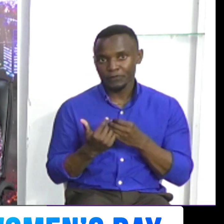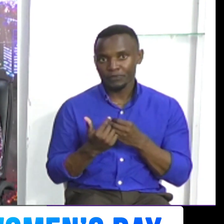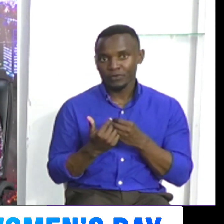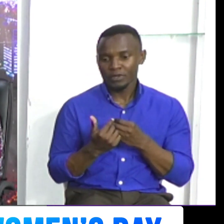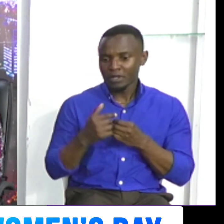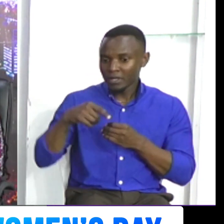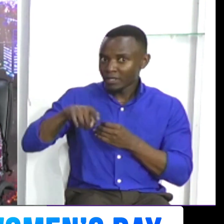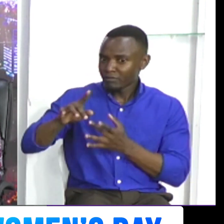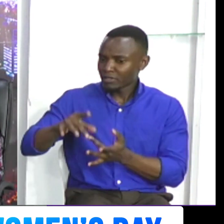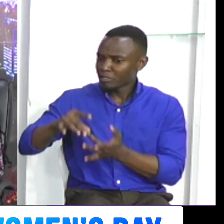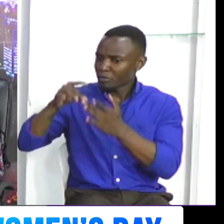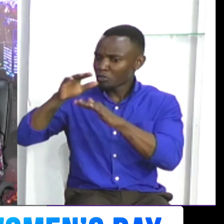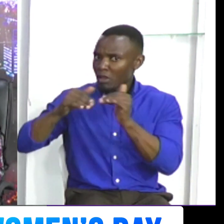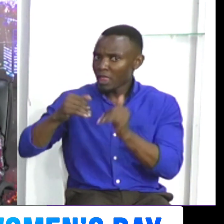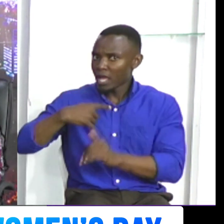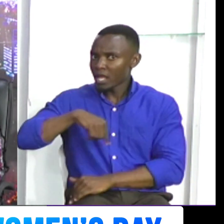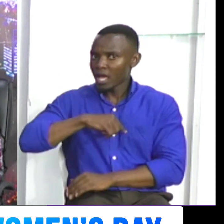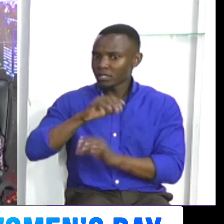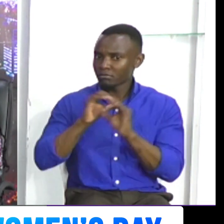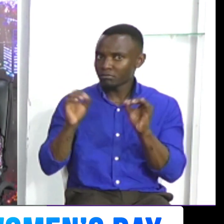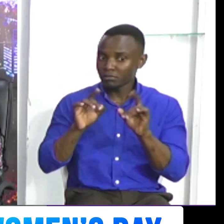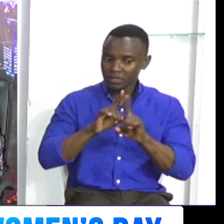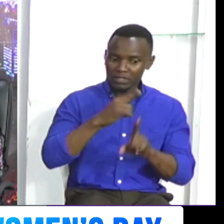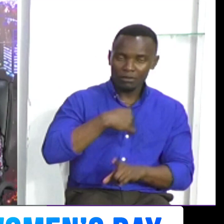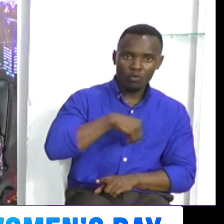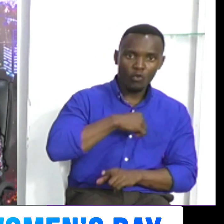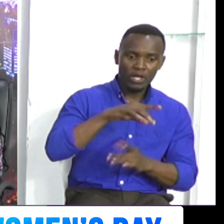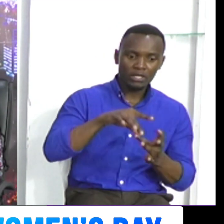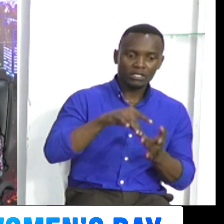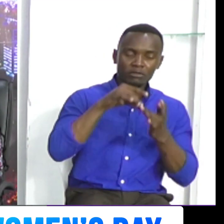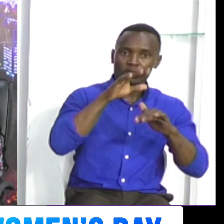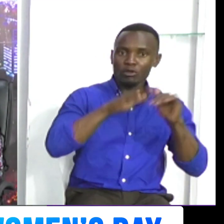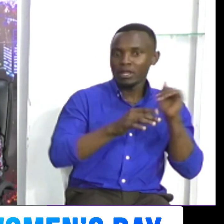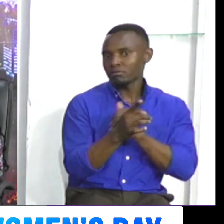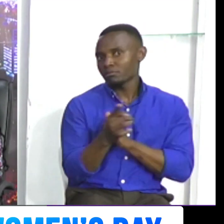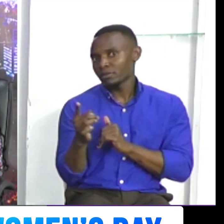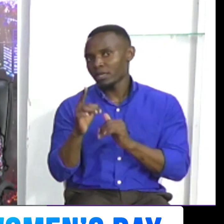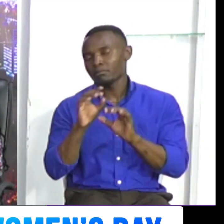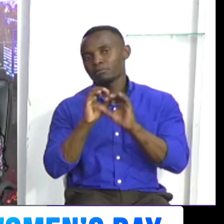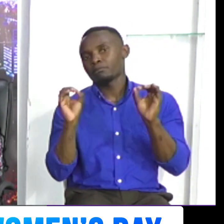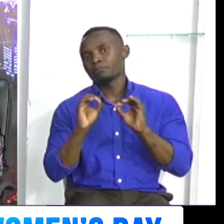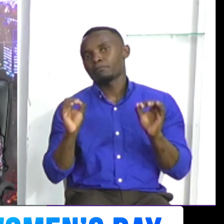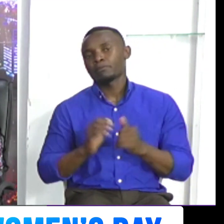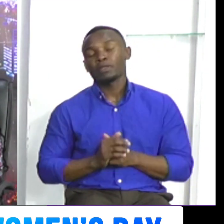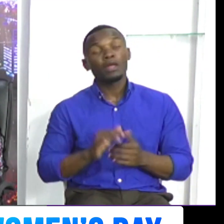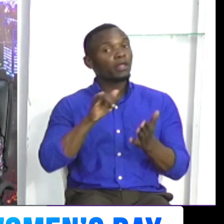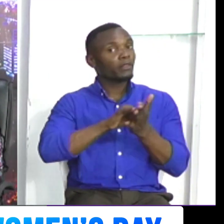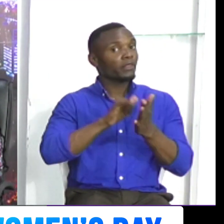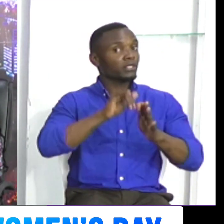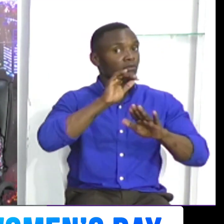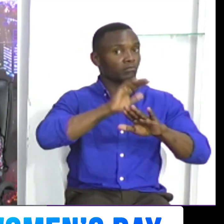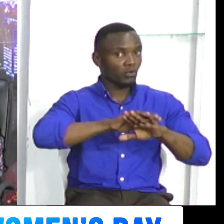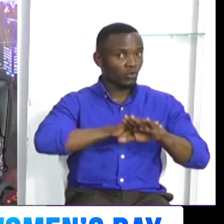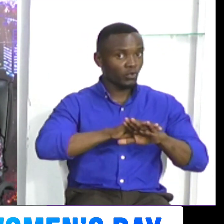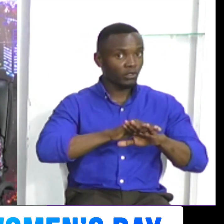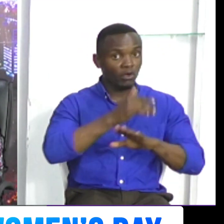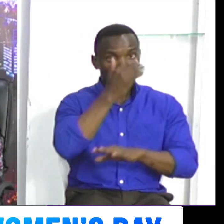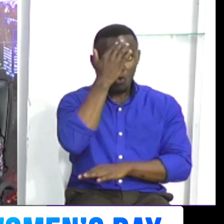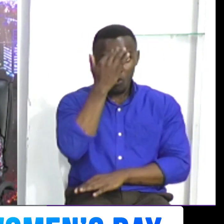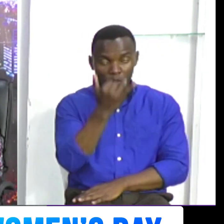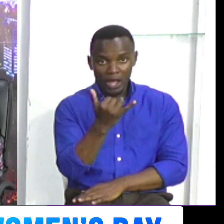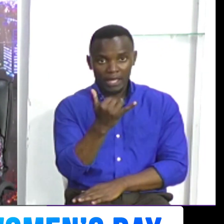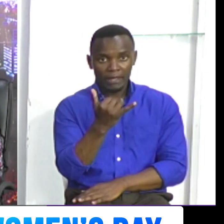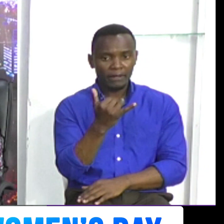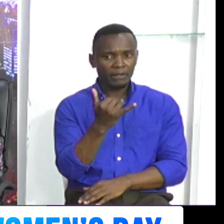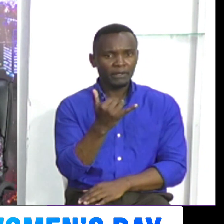not special than us and we are not special than them. Yeah, I think that's a very good point, because I think